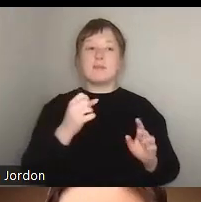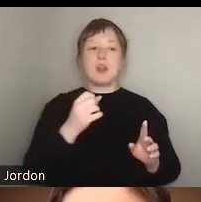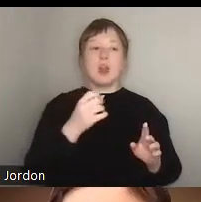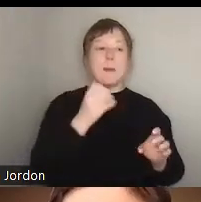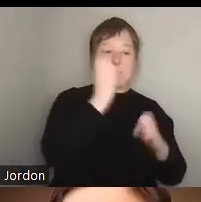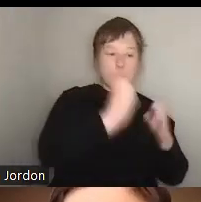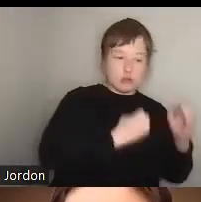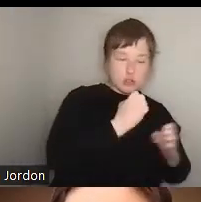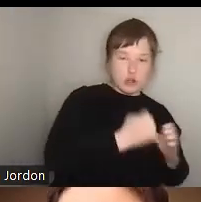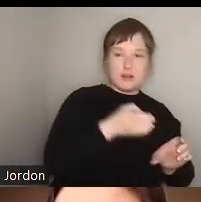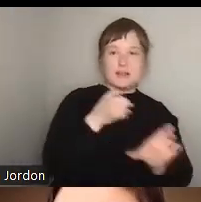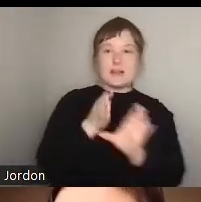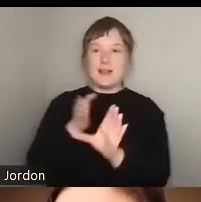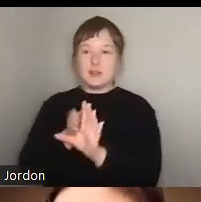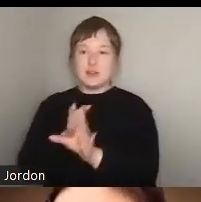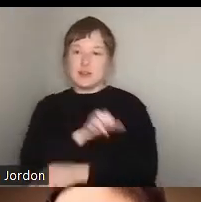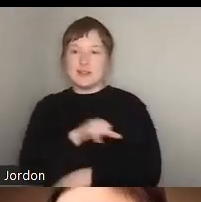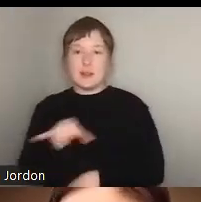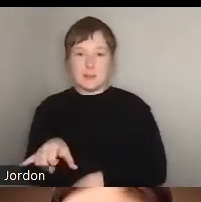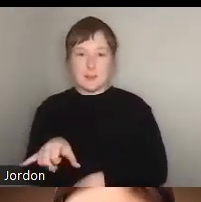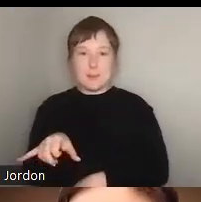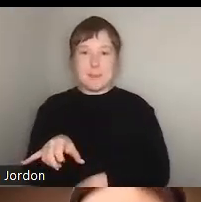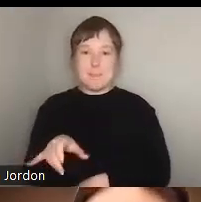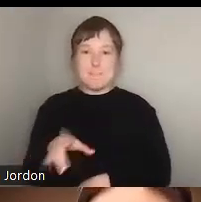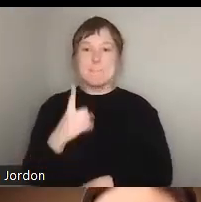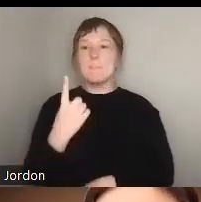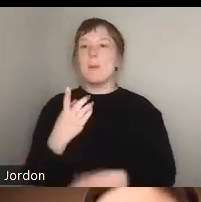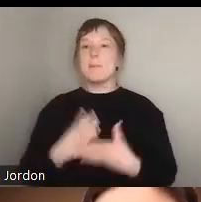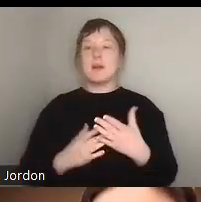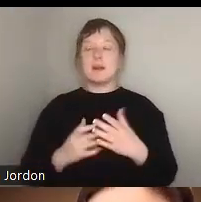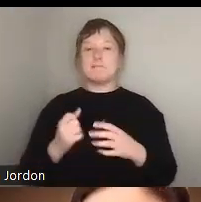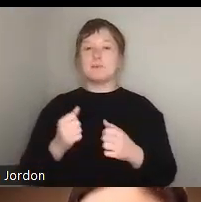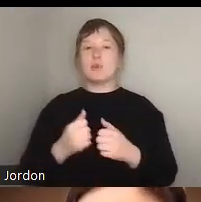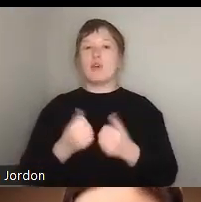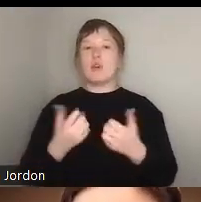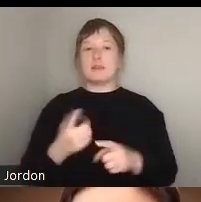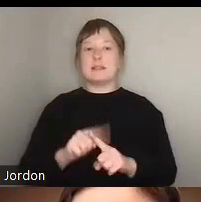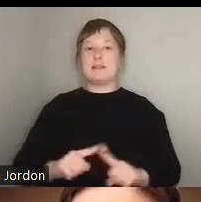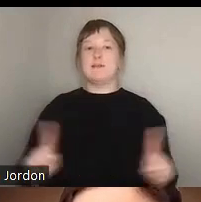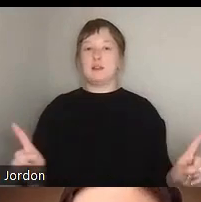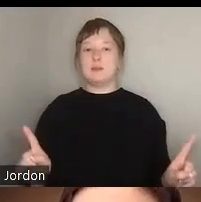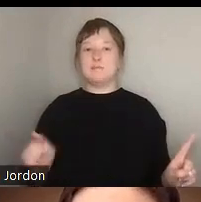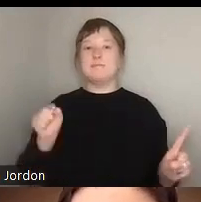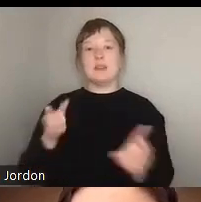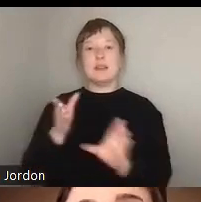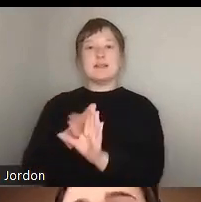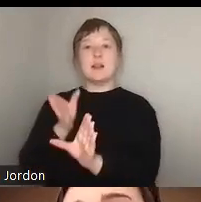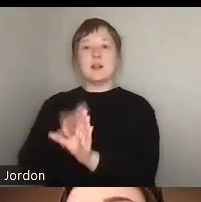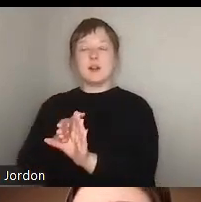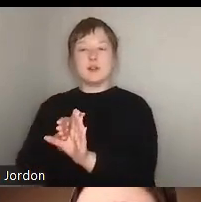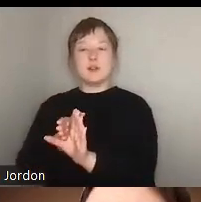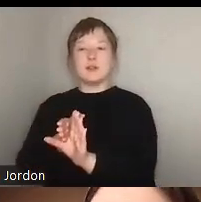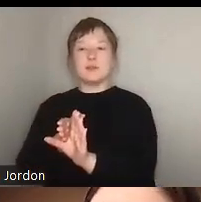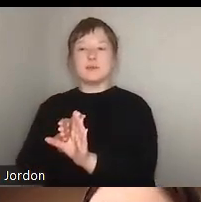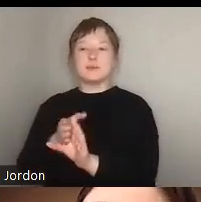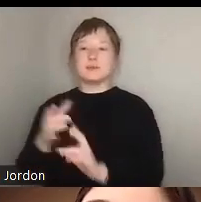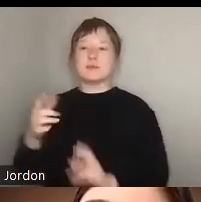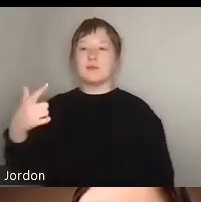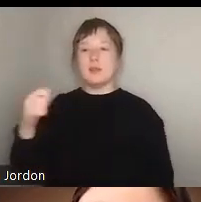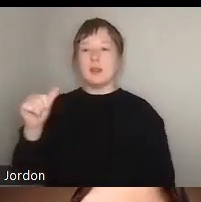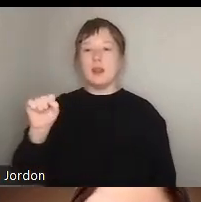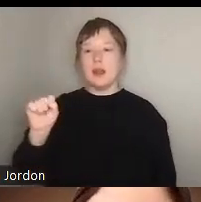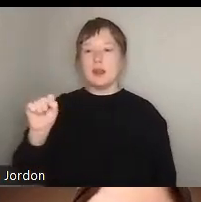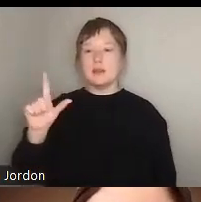thing. There is a bit of an element that can make it different. So psychological abuse, sort of think of like gaslighting. There is